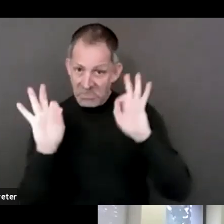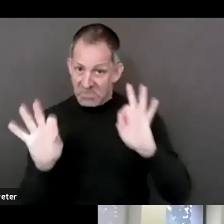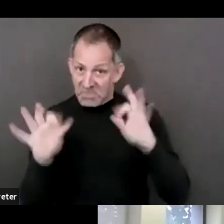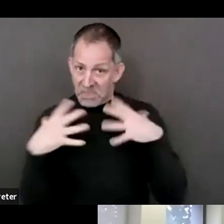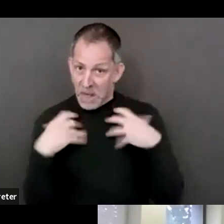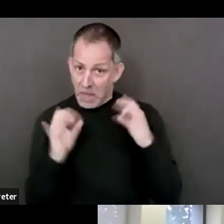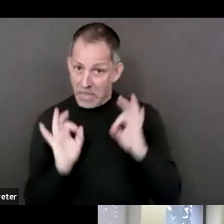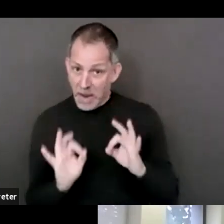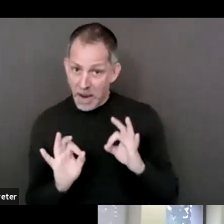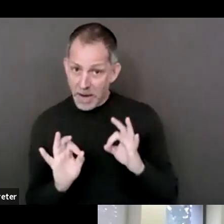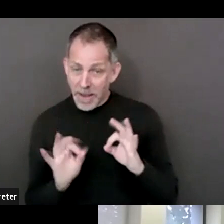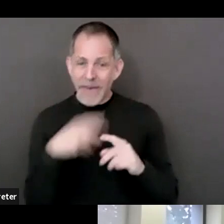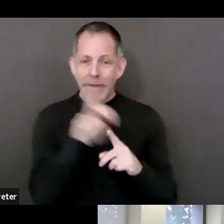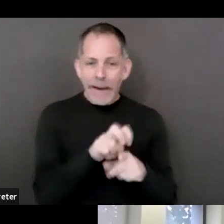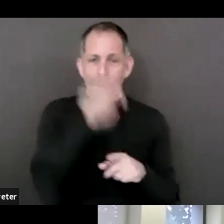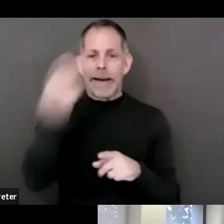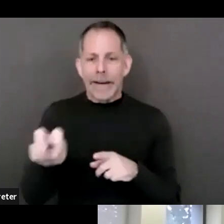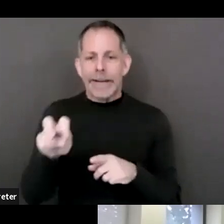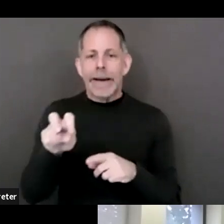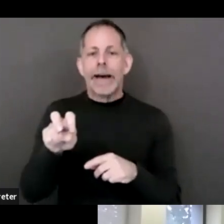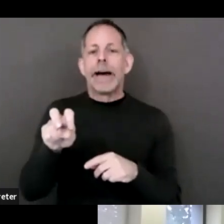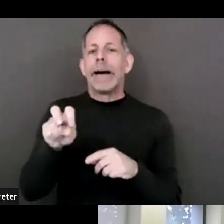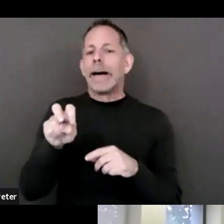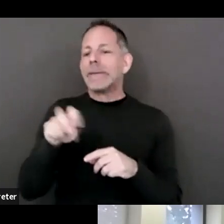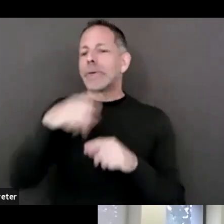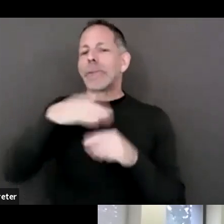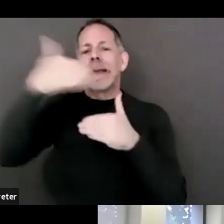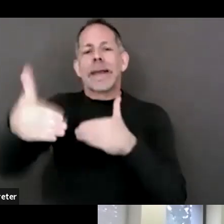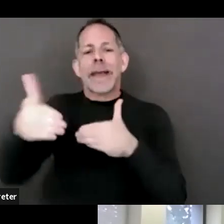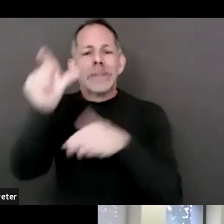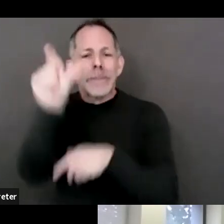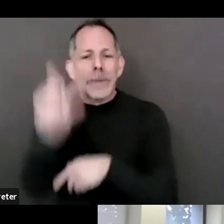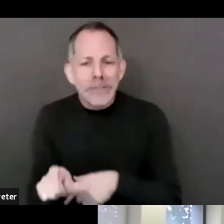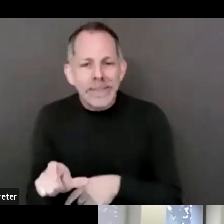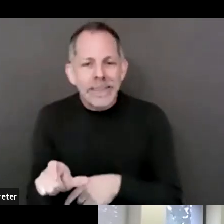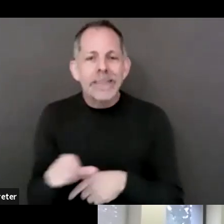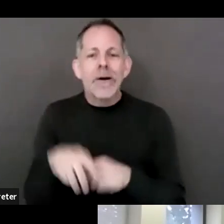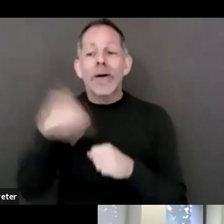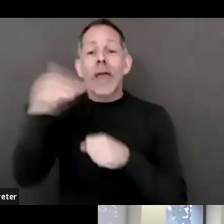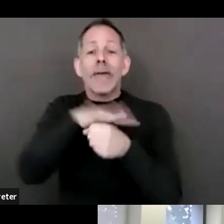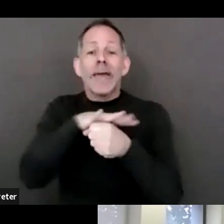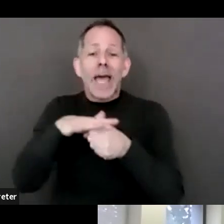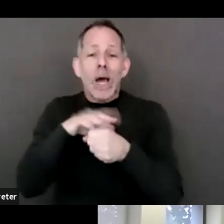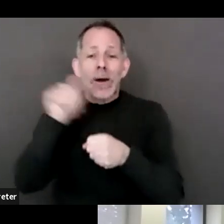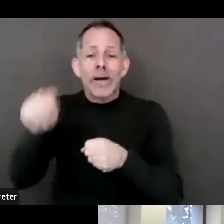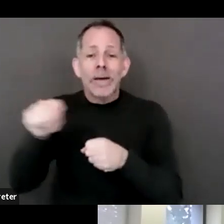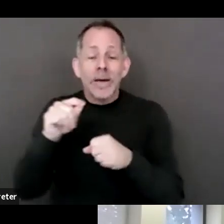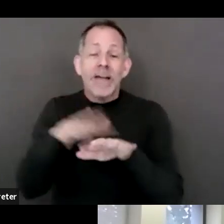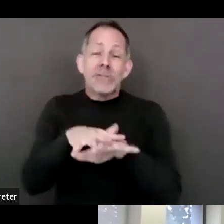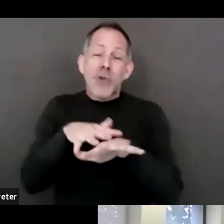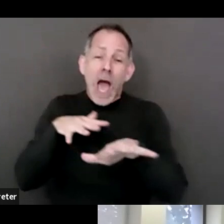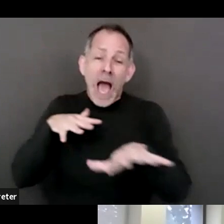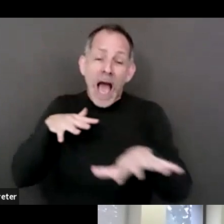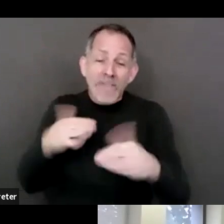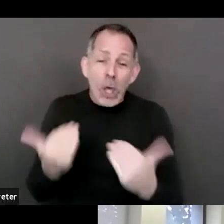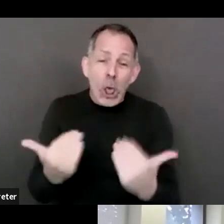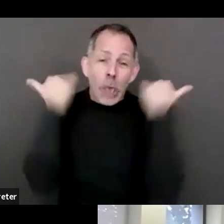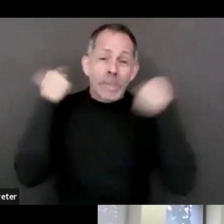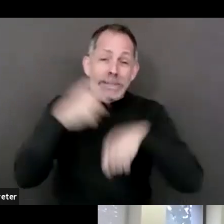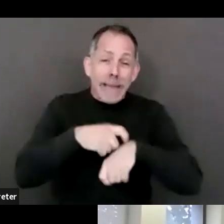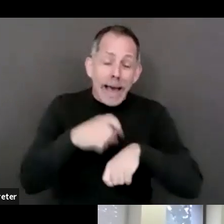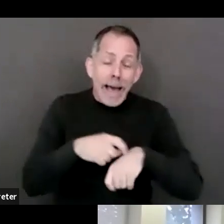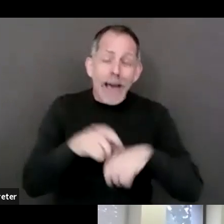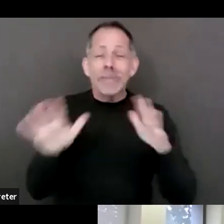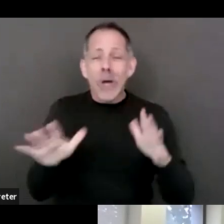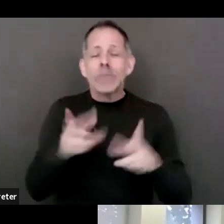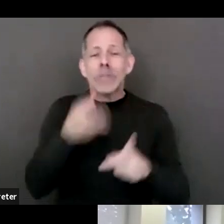have geography and we have traffic that impacts that time as well. So we have to be very good at planning out